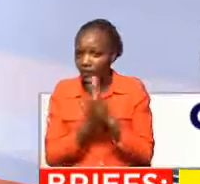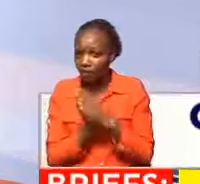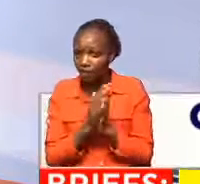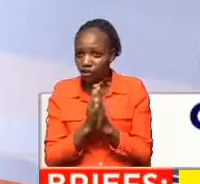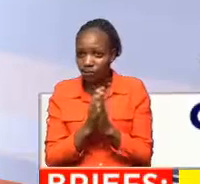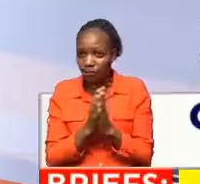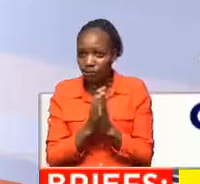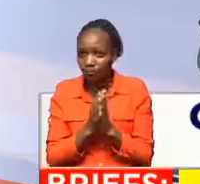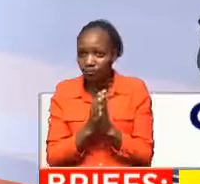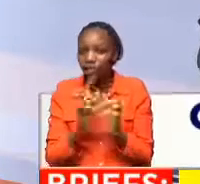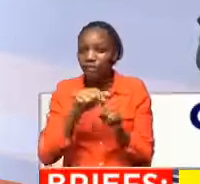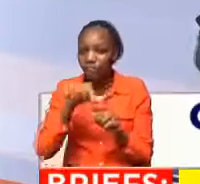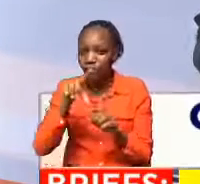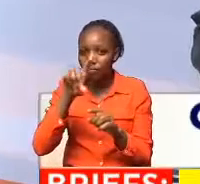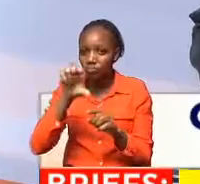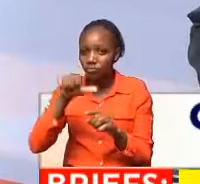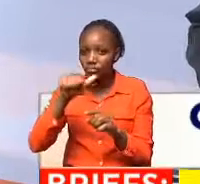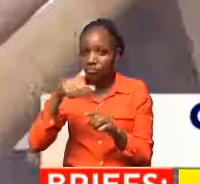issuing judgments digitally.